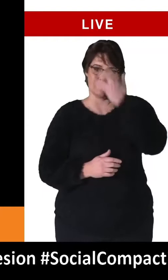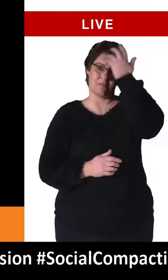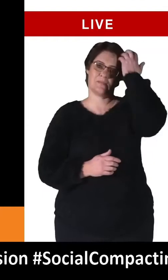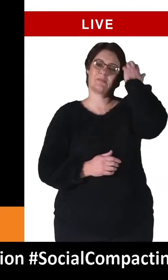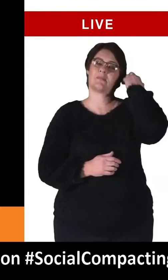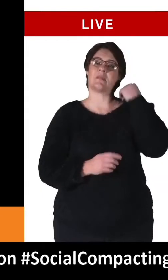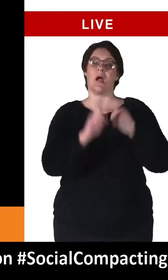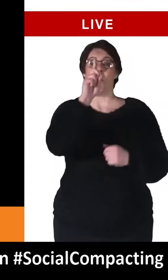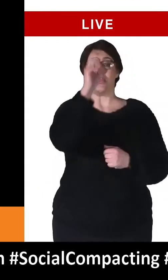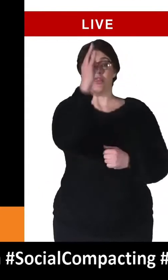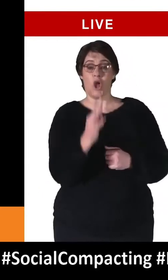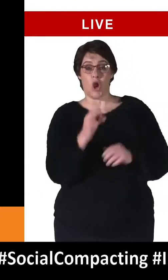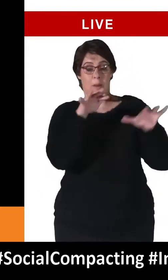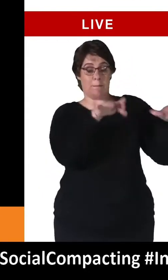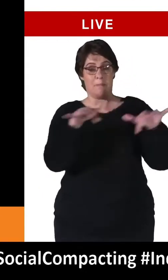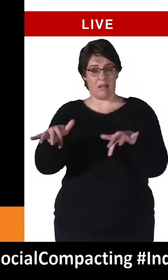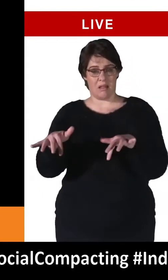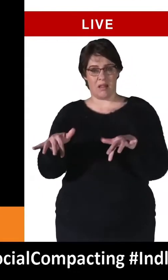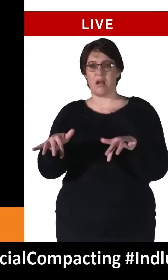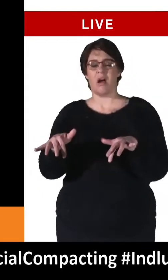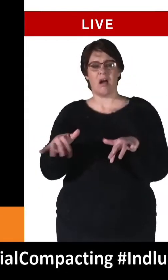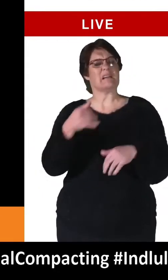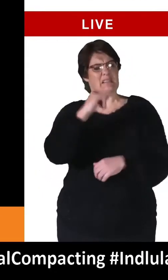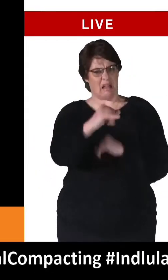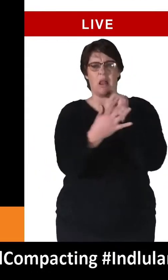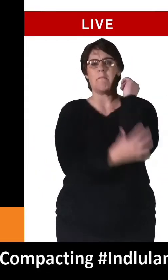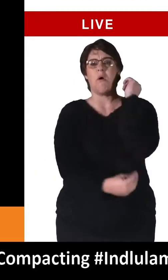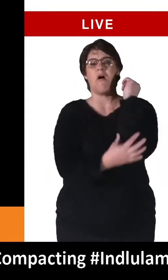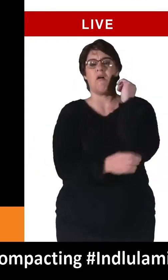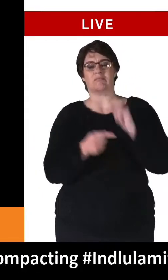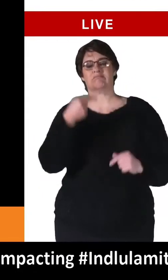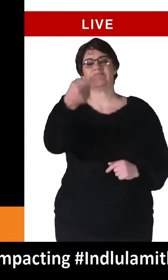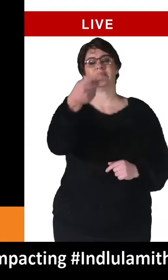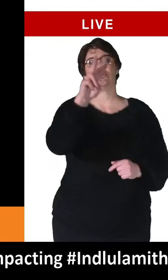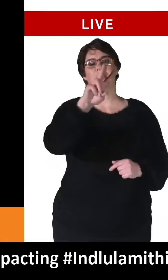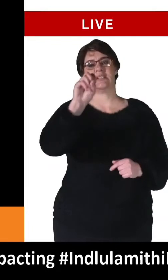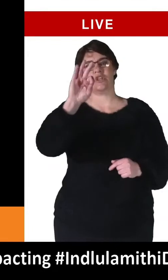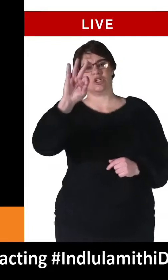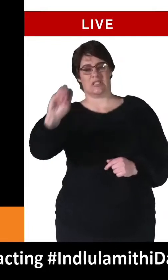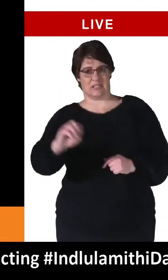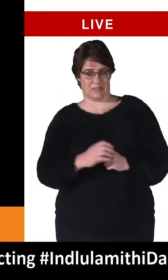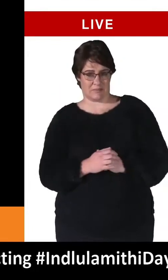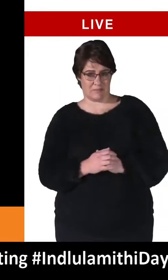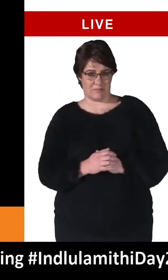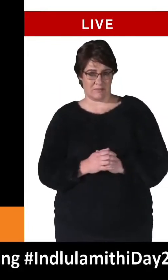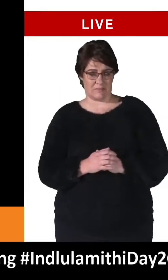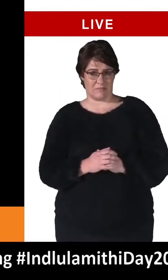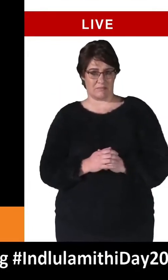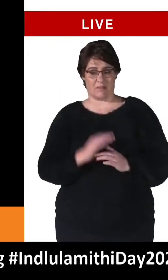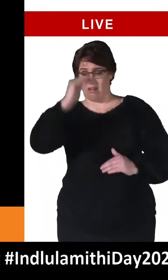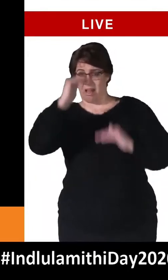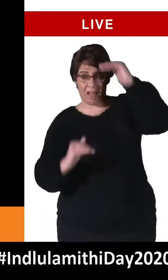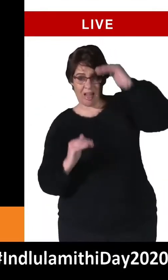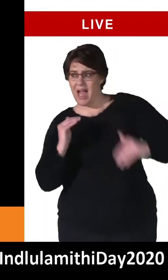More than 1/3 of the population will still be in poverty by 2030. The inequality remain high.